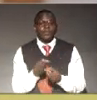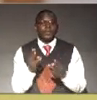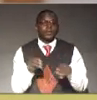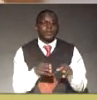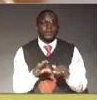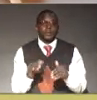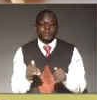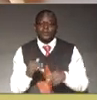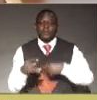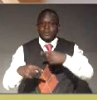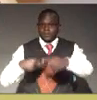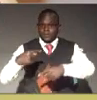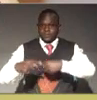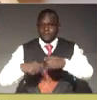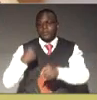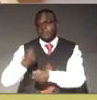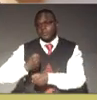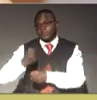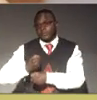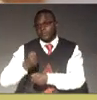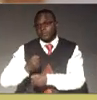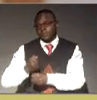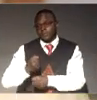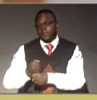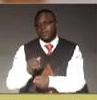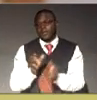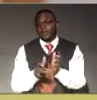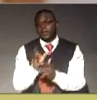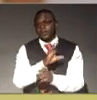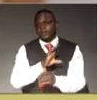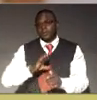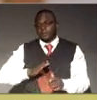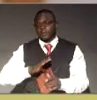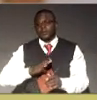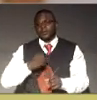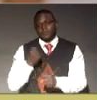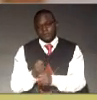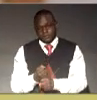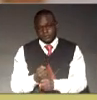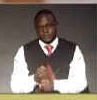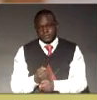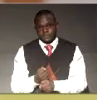and continues the work which our Lord Jesus Christ started.